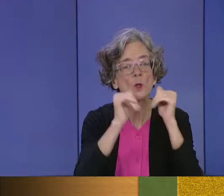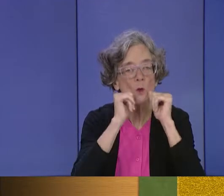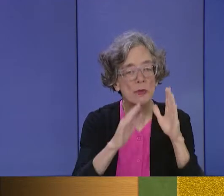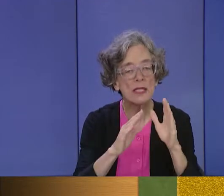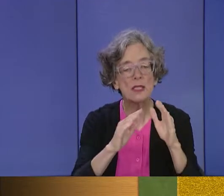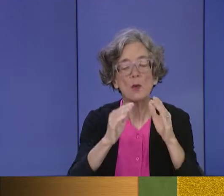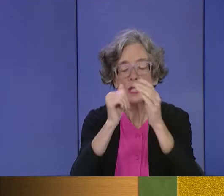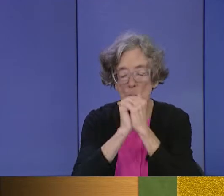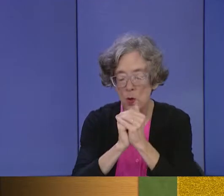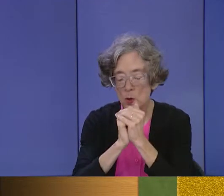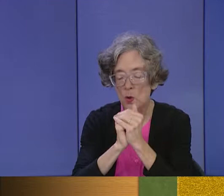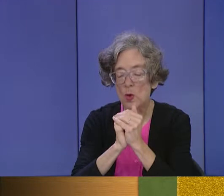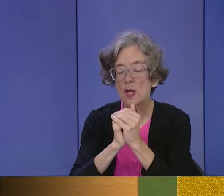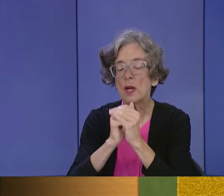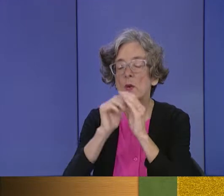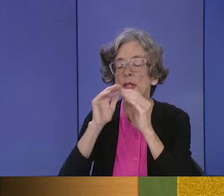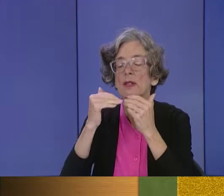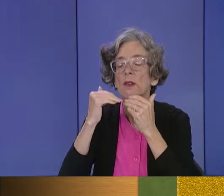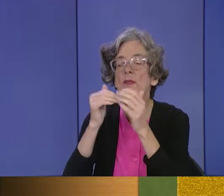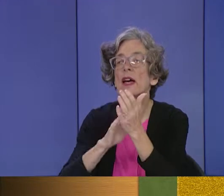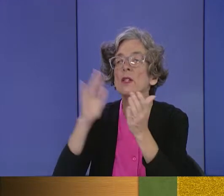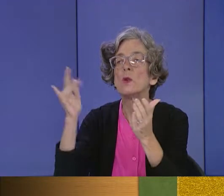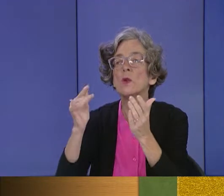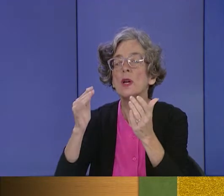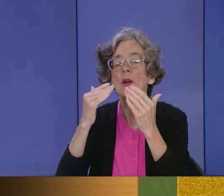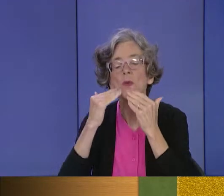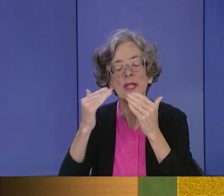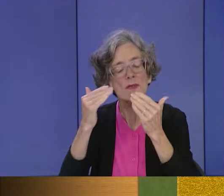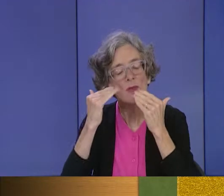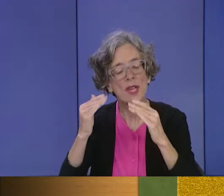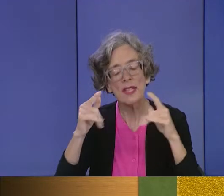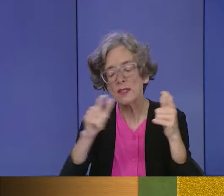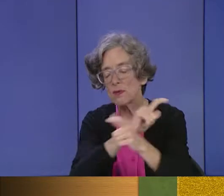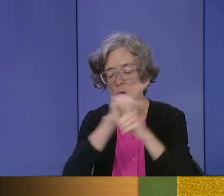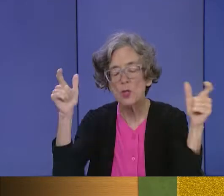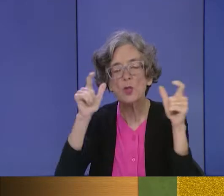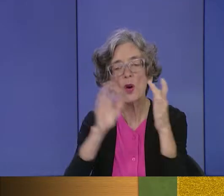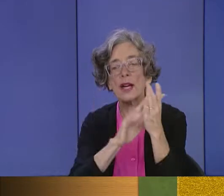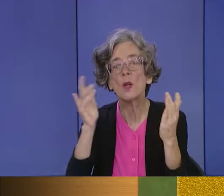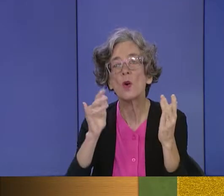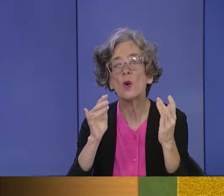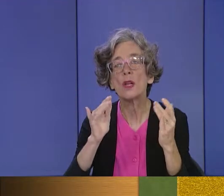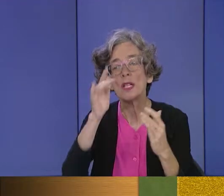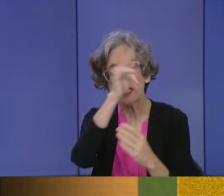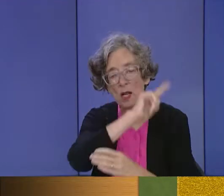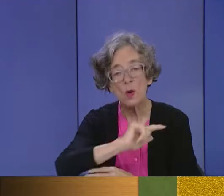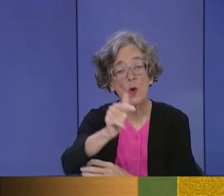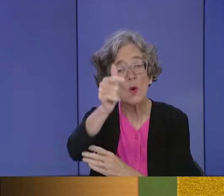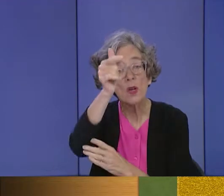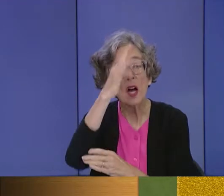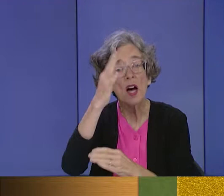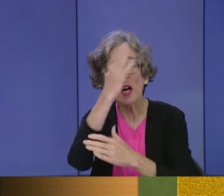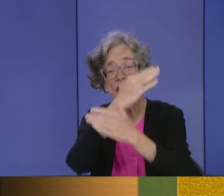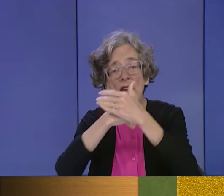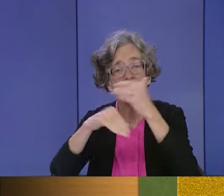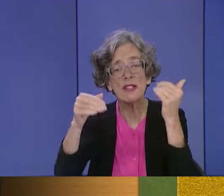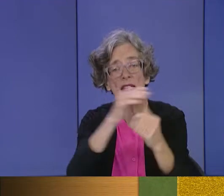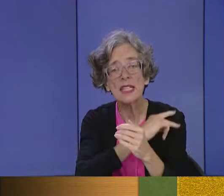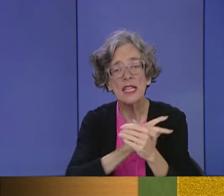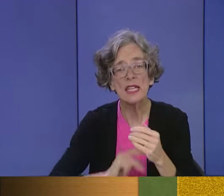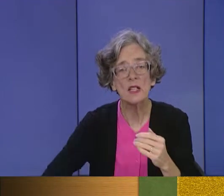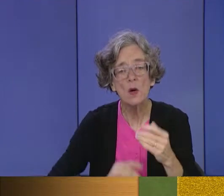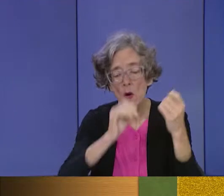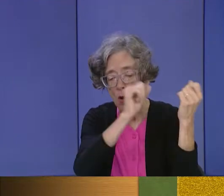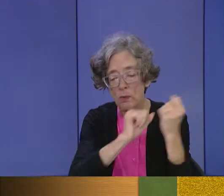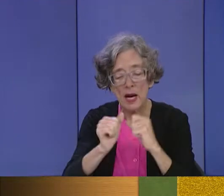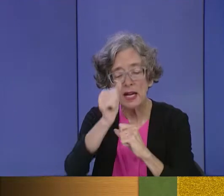bless you, we adore you, we glorify you, we give you thanks for your great glory. Lord God, heavenly